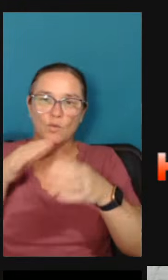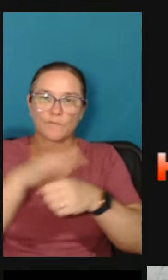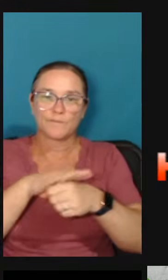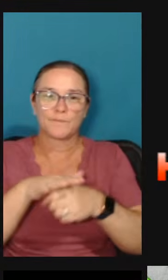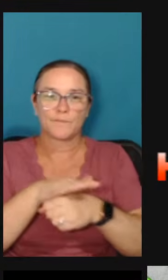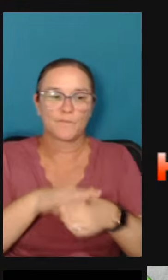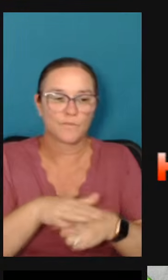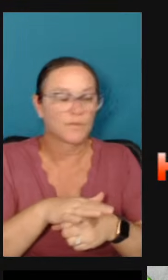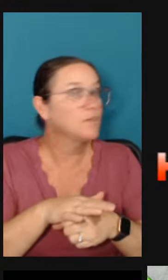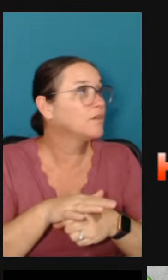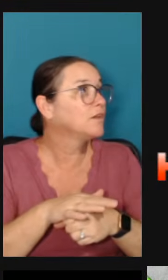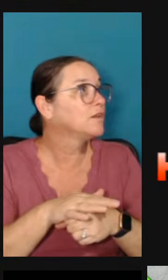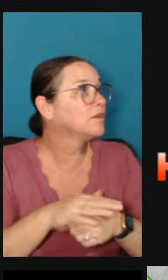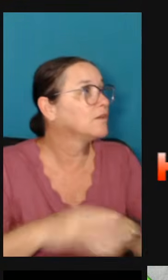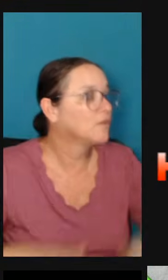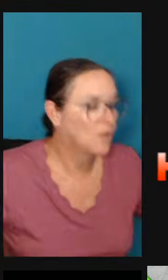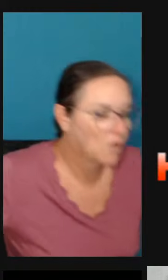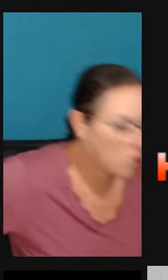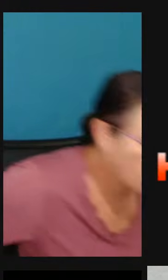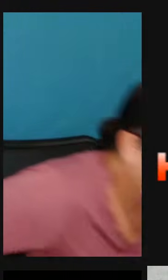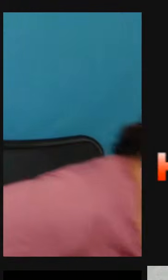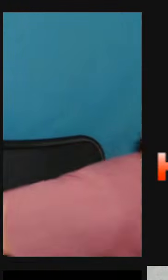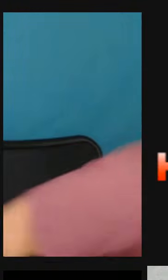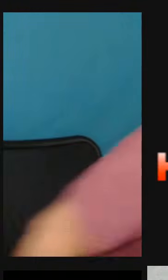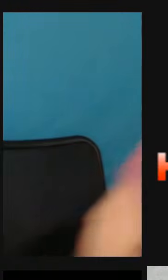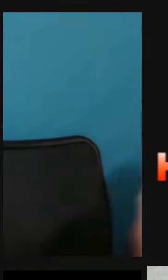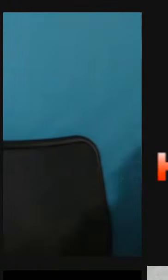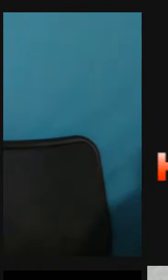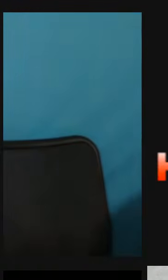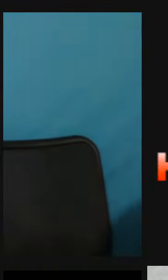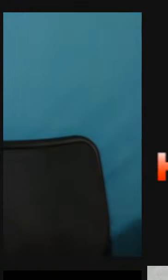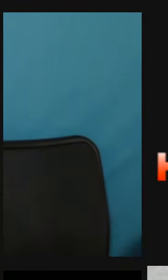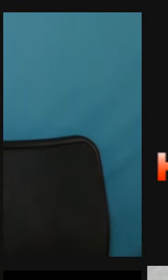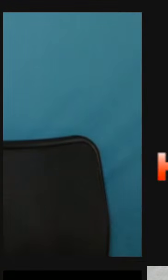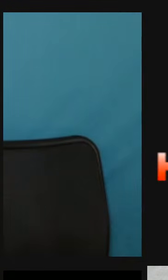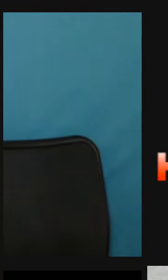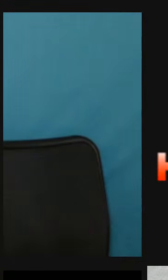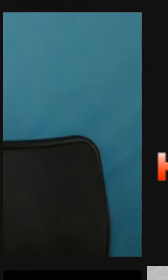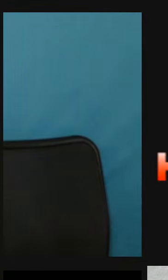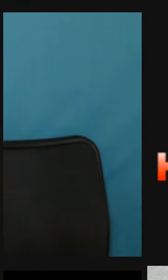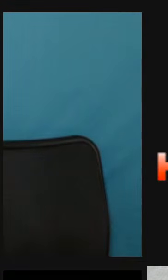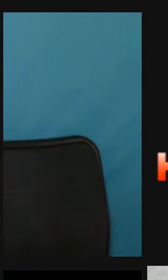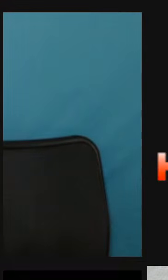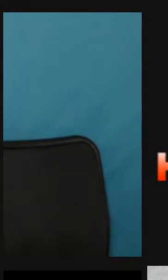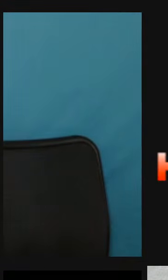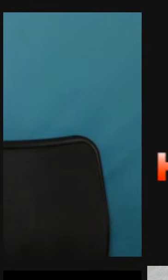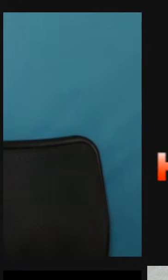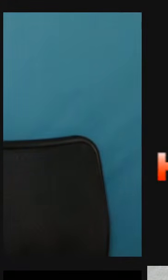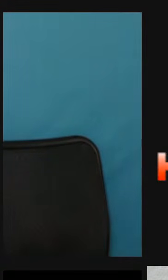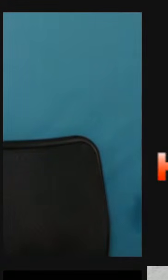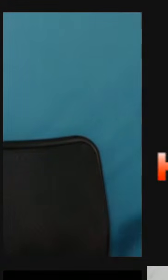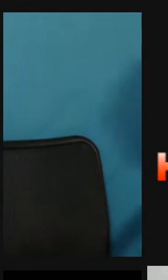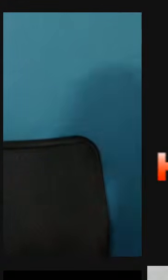Right, Volcano Village, Mauna Loa Estates, and Fern Forest.